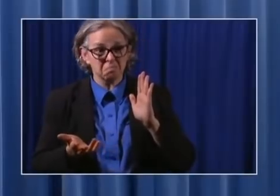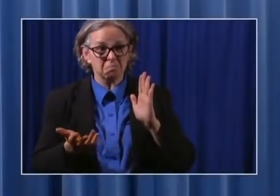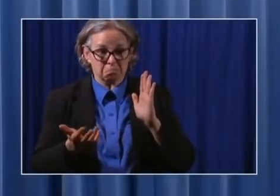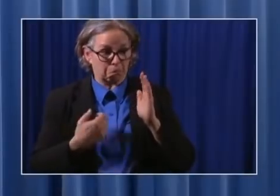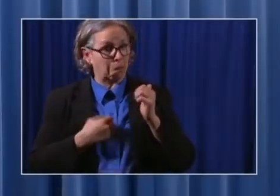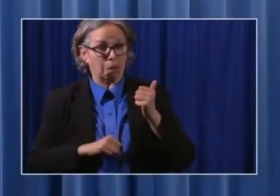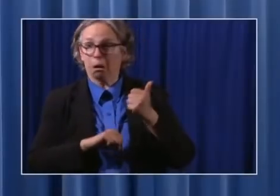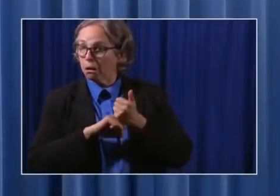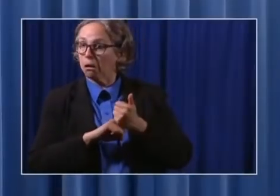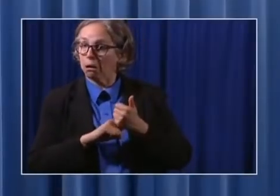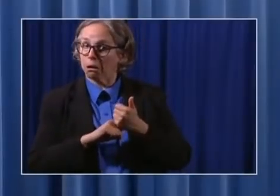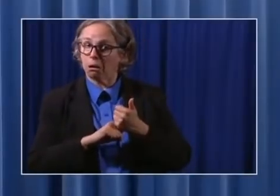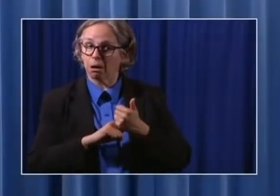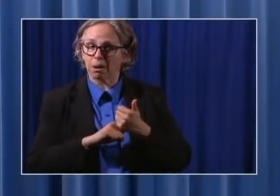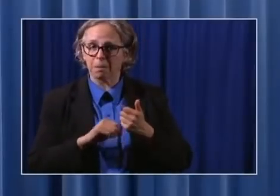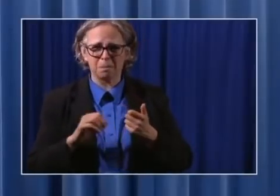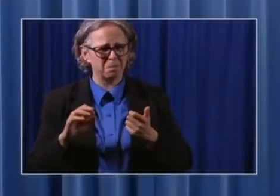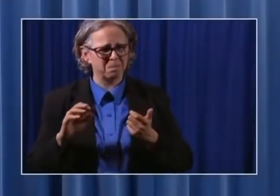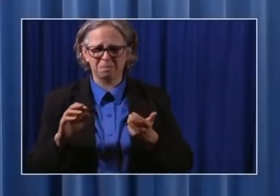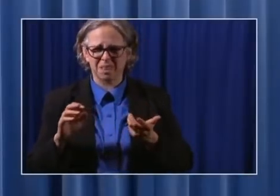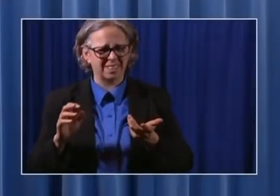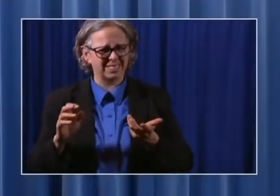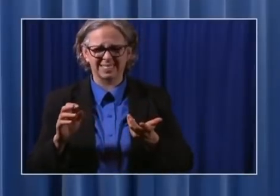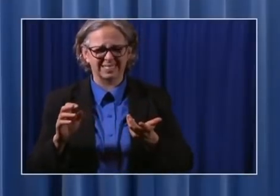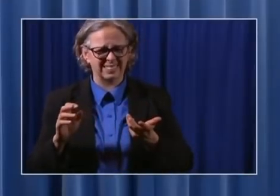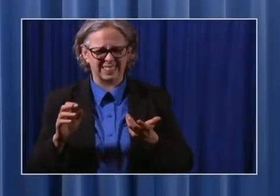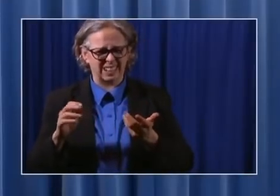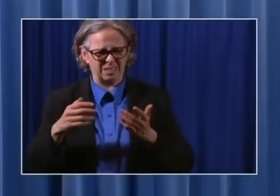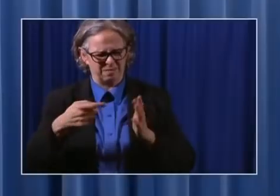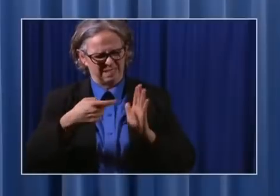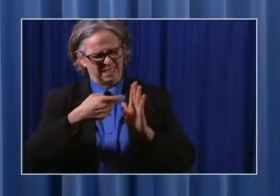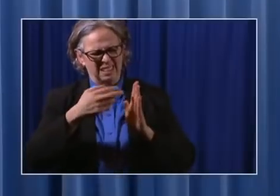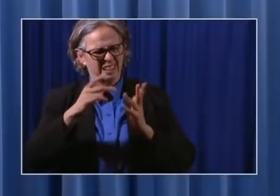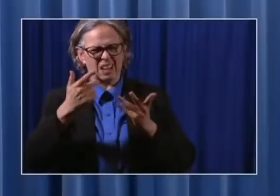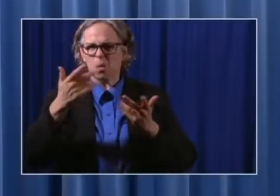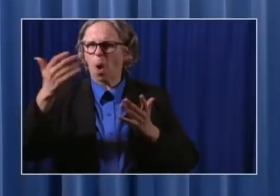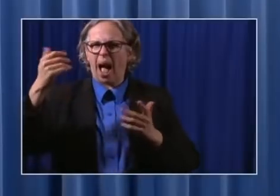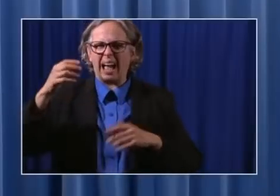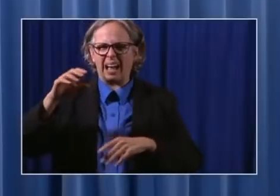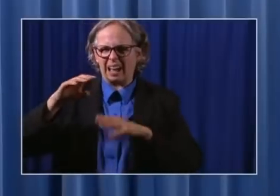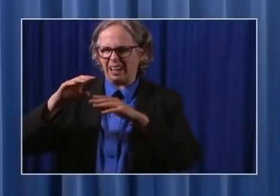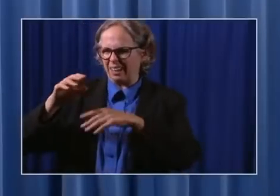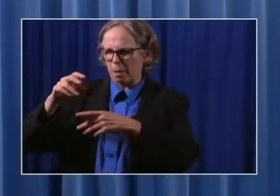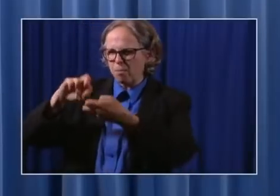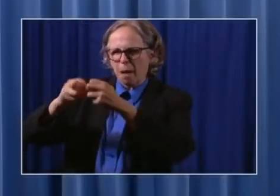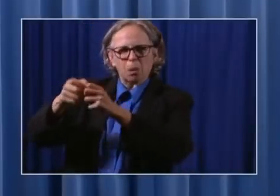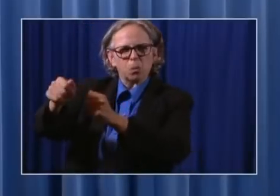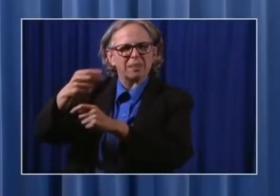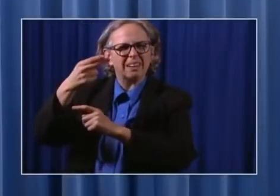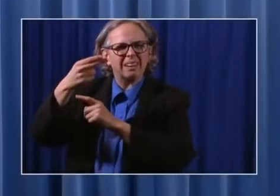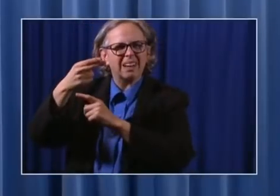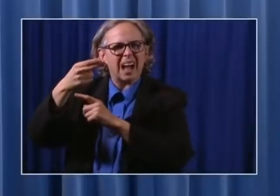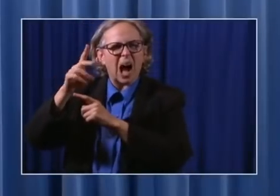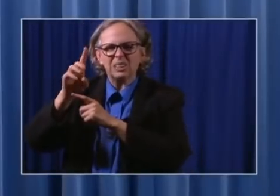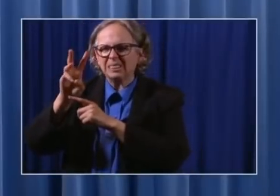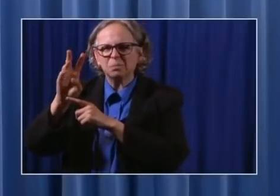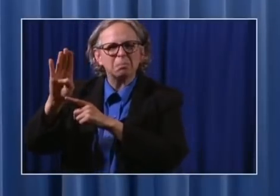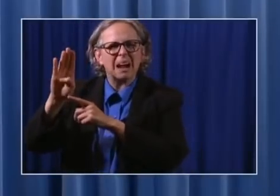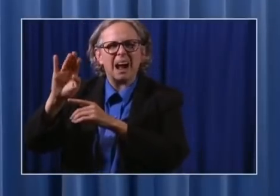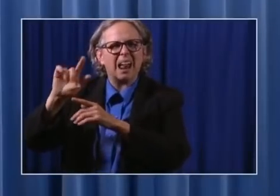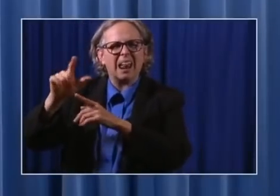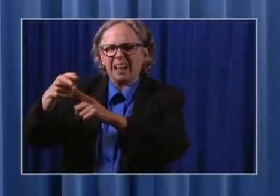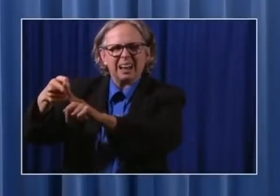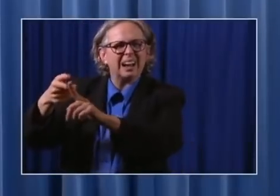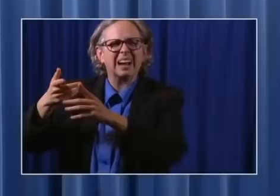to be forever tainted. And the only way I know to go back